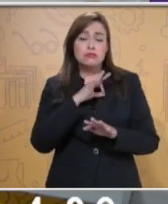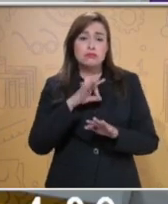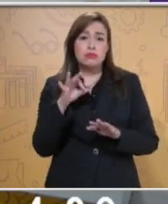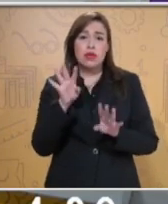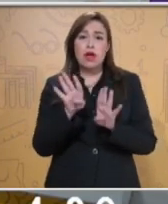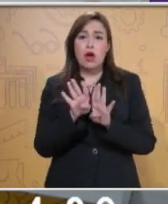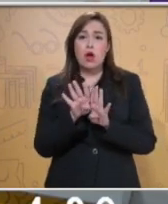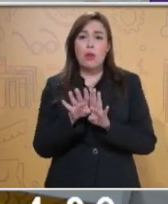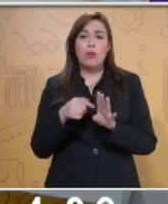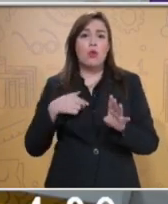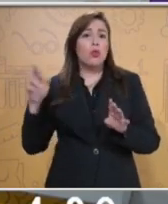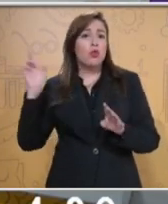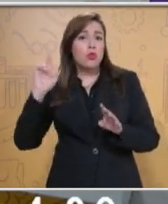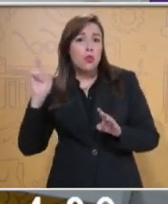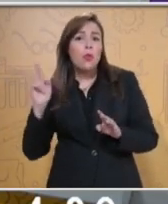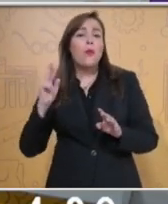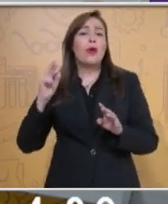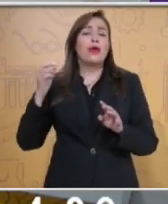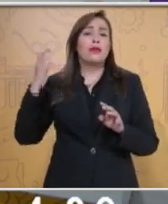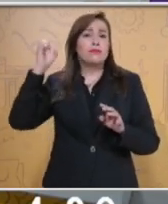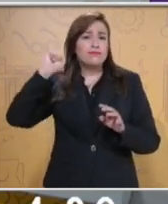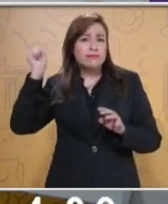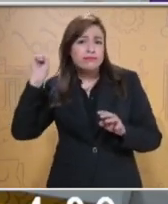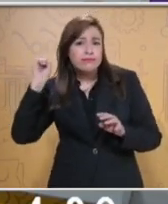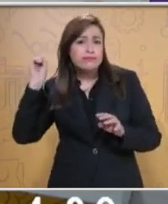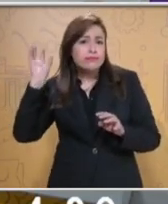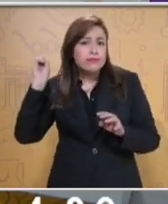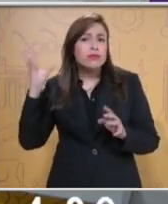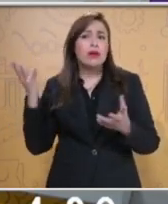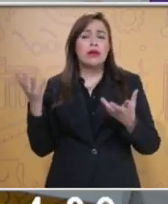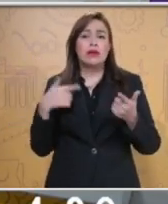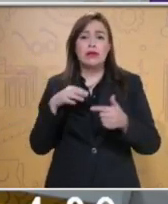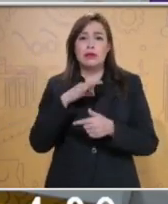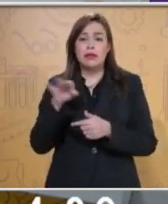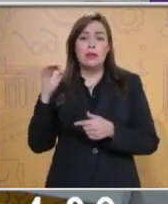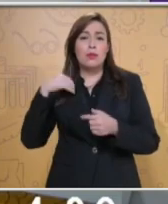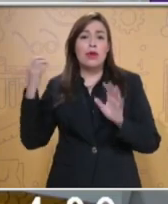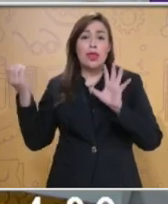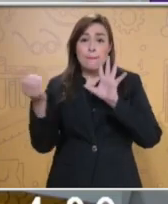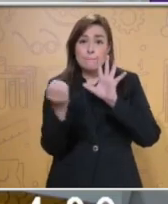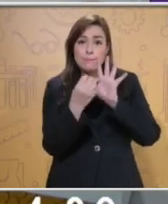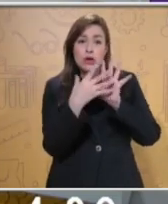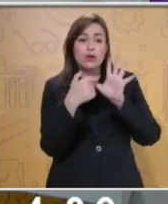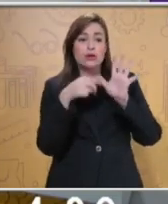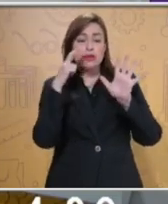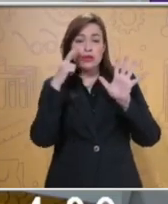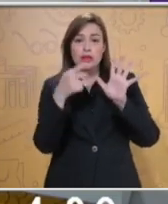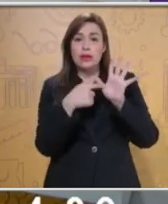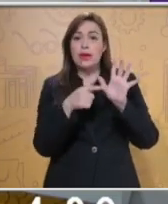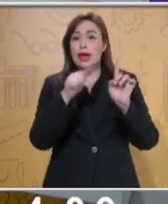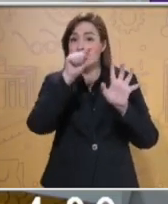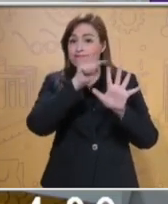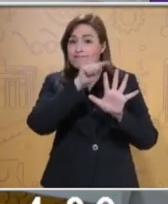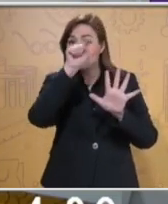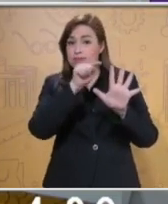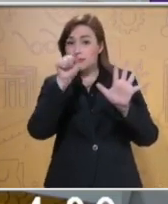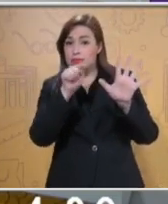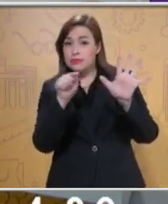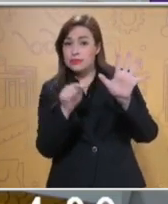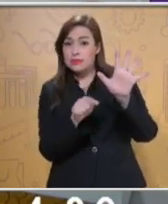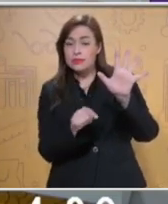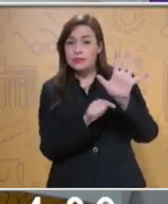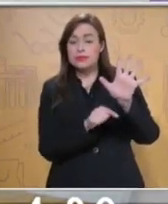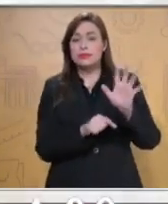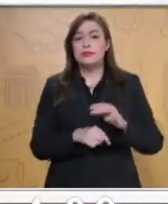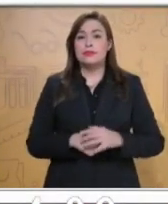zigzag shape. Or when we find a sound effect or an onomatopoeia, we're going to find also a zigzag